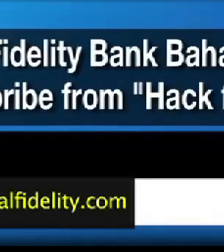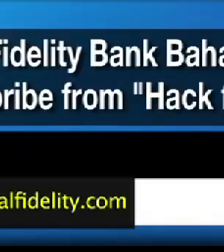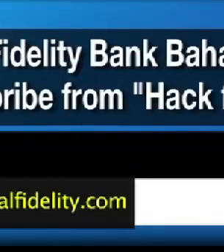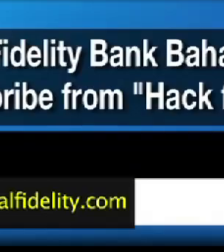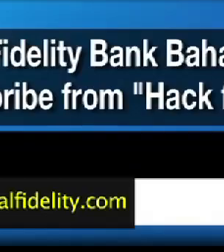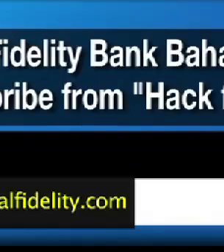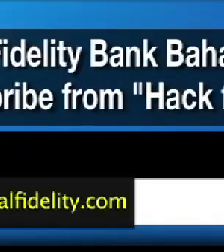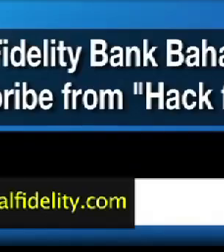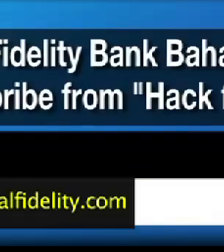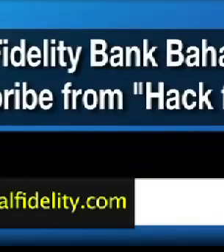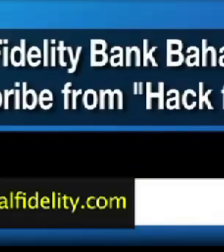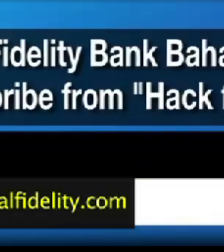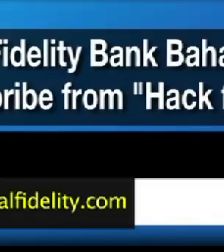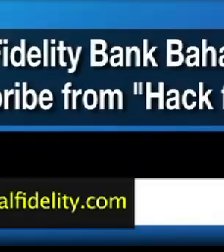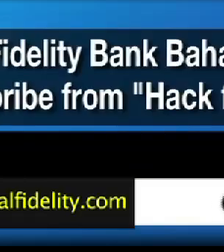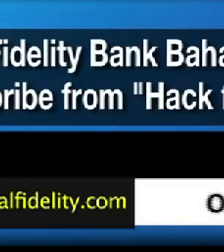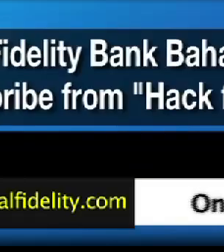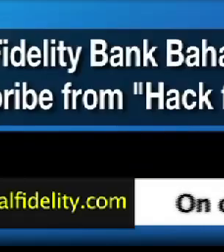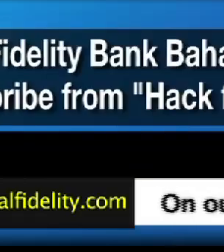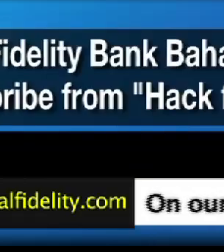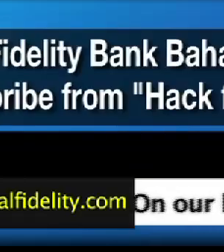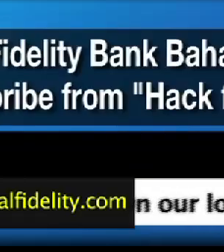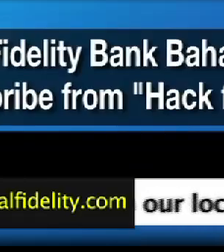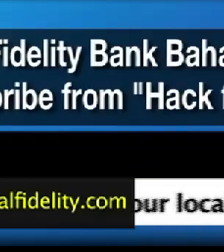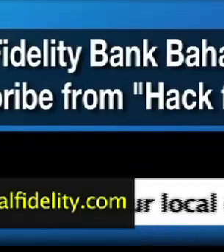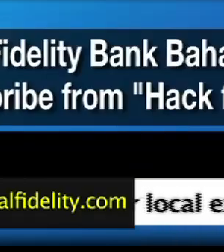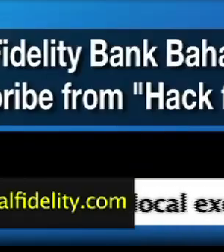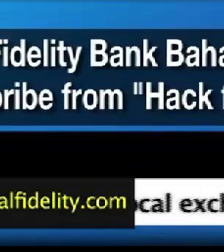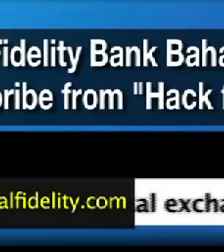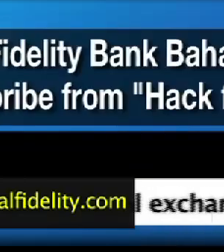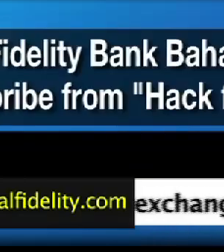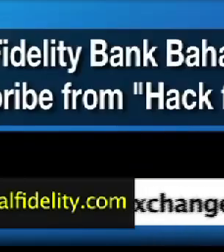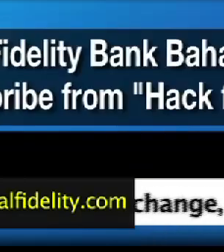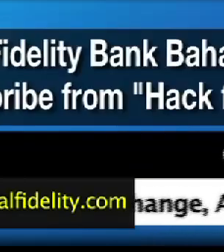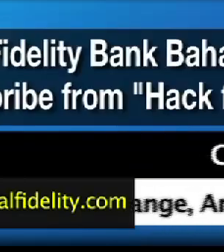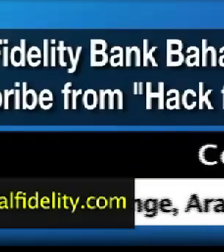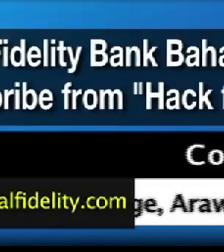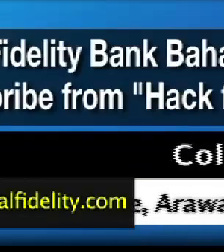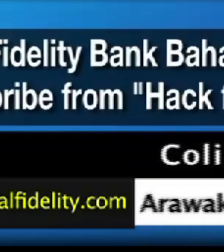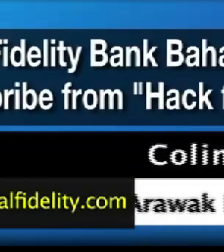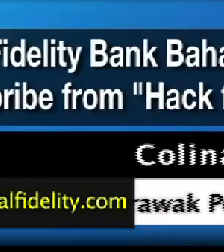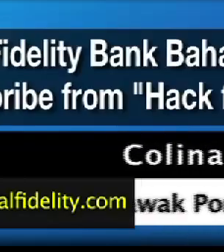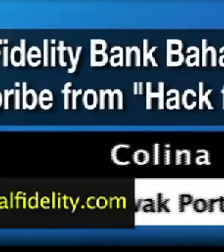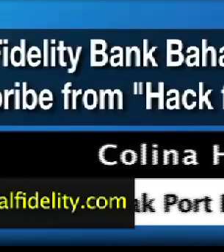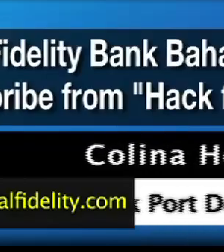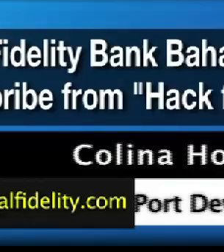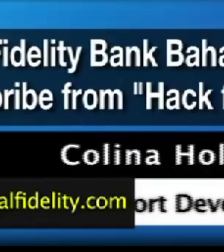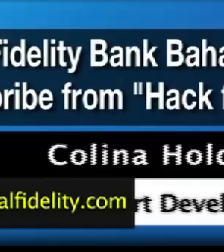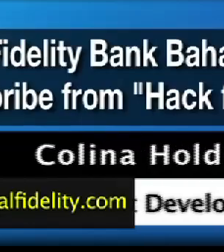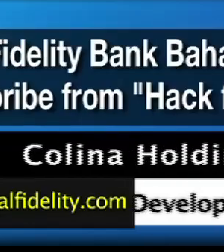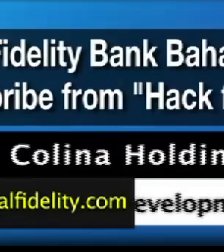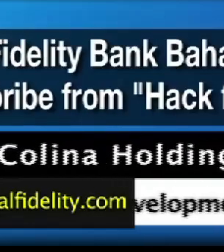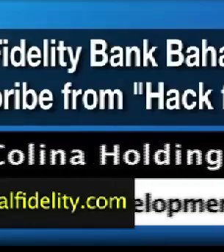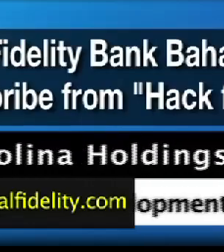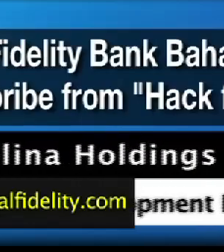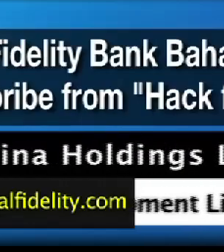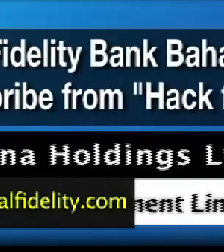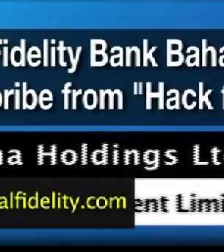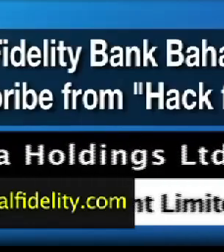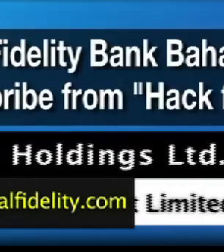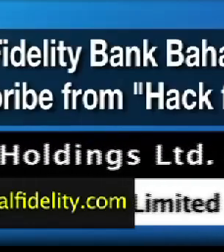temporarily taken offline due to a hacking threat from an organization calling itself Hack for Trump. The organization is seeking